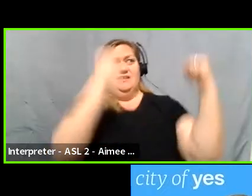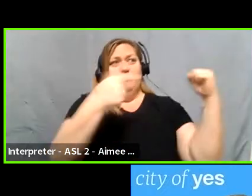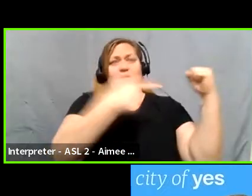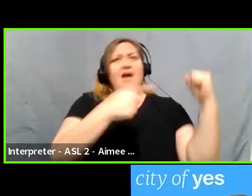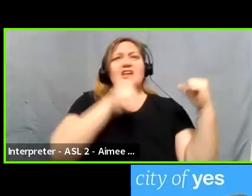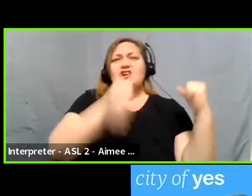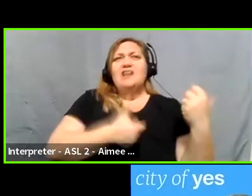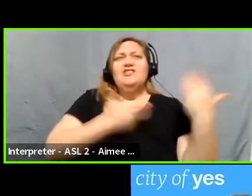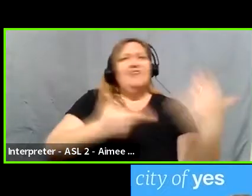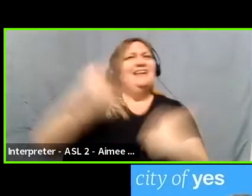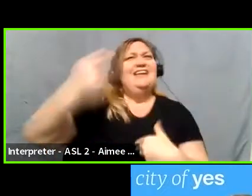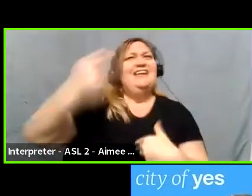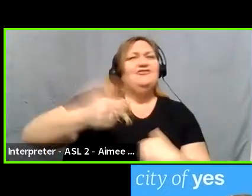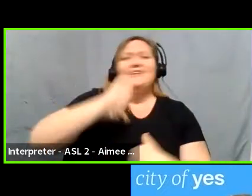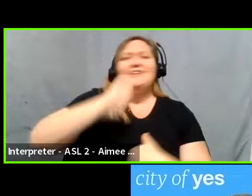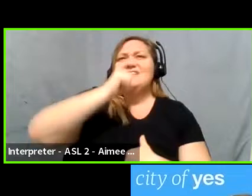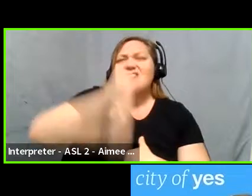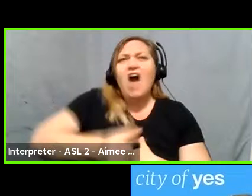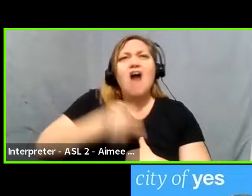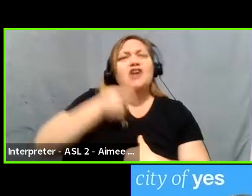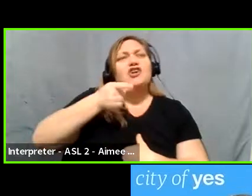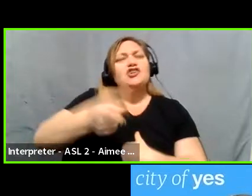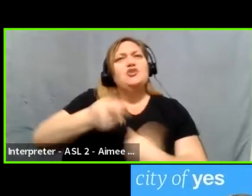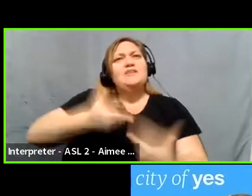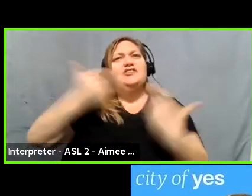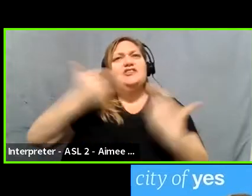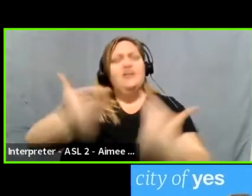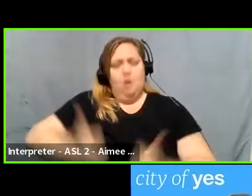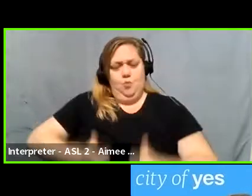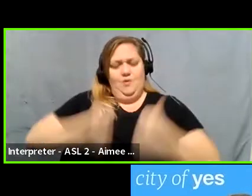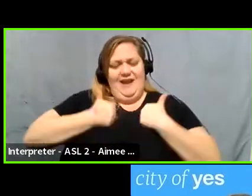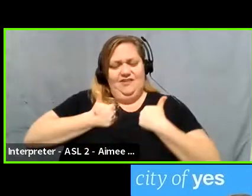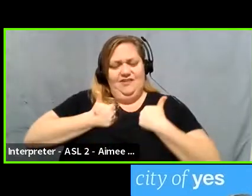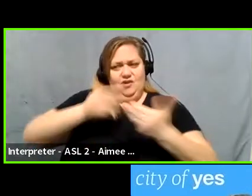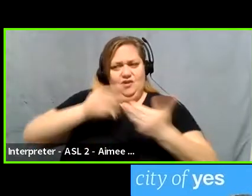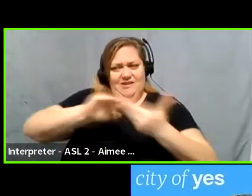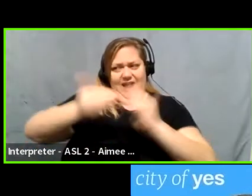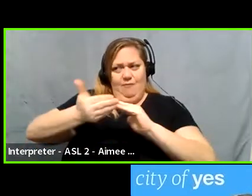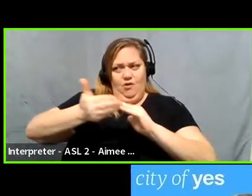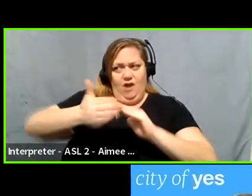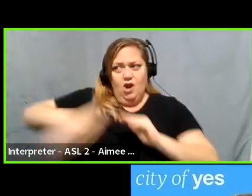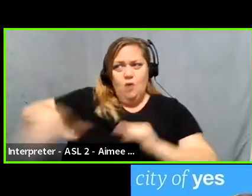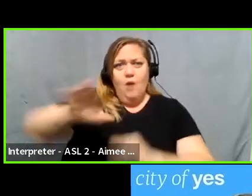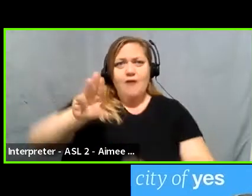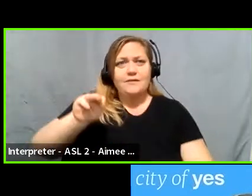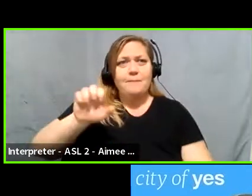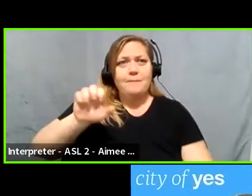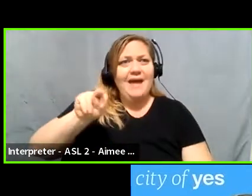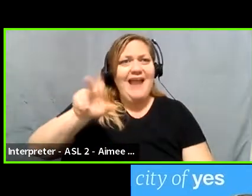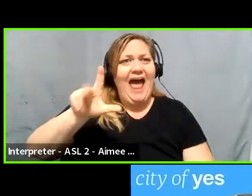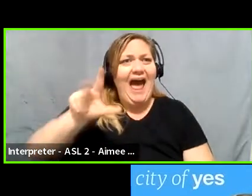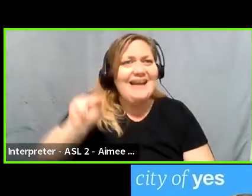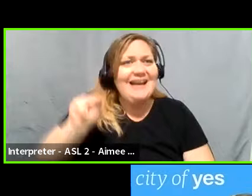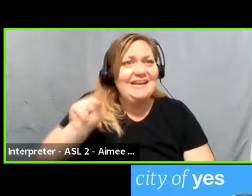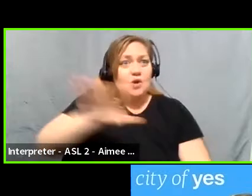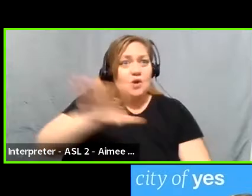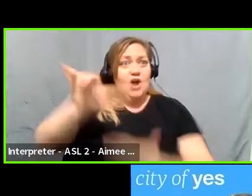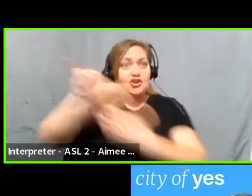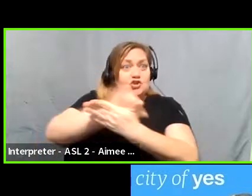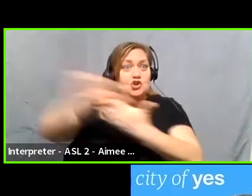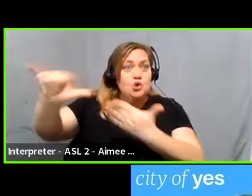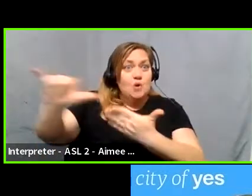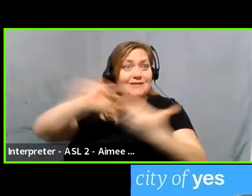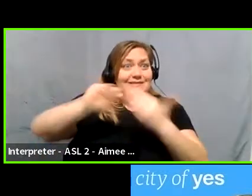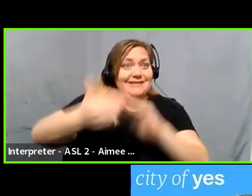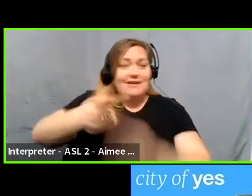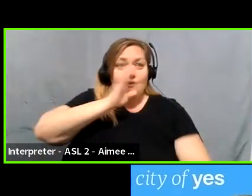history in a single residential neighborhood across Manhattan, across New York City, quite frankly.